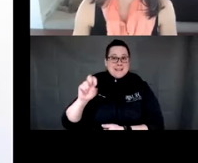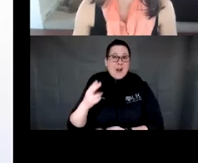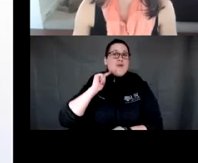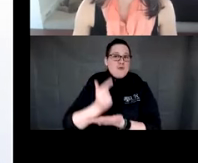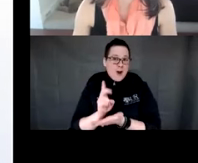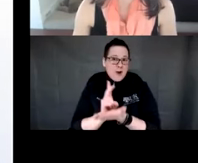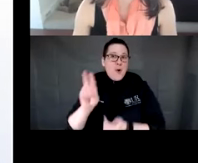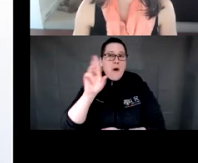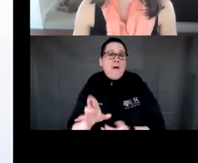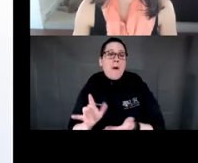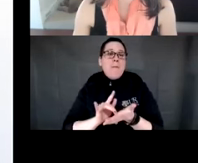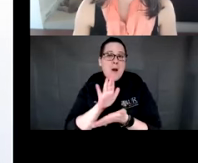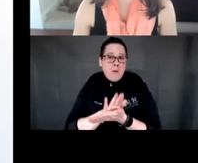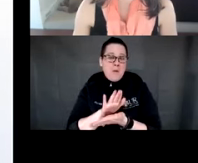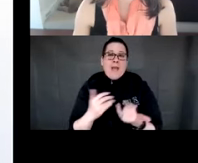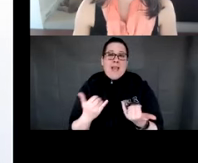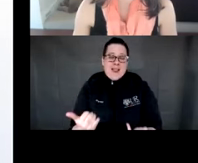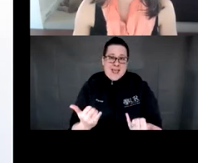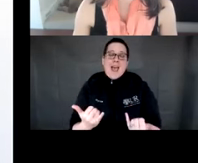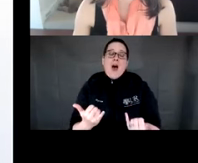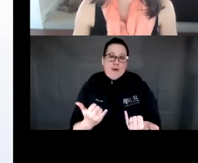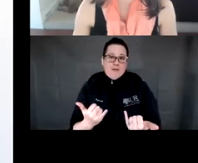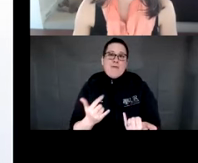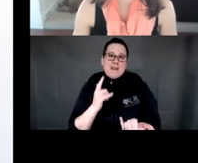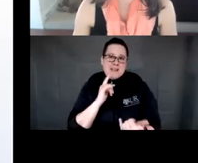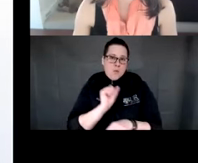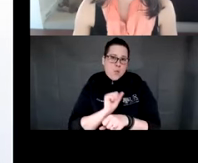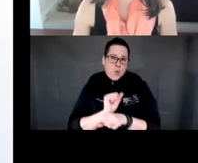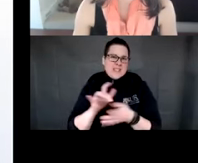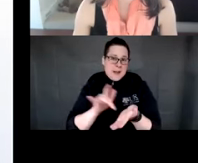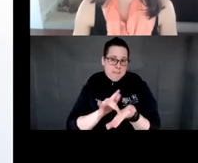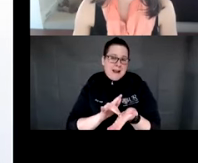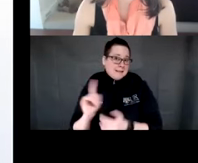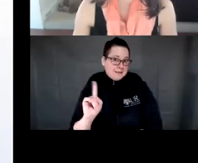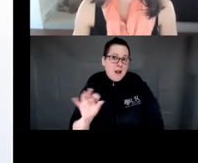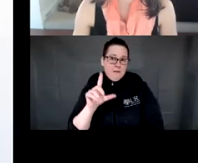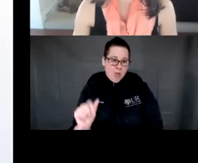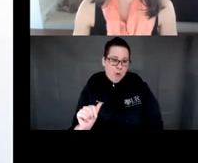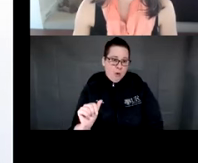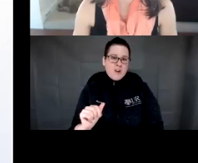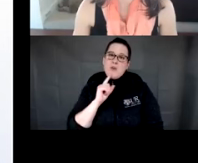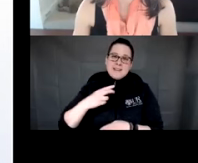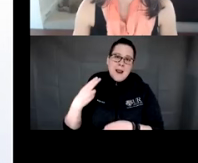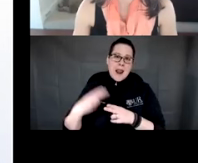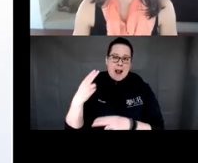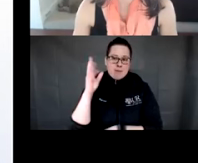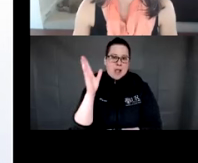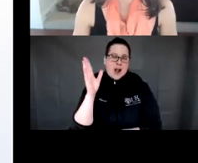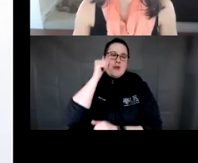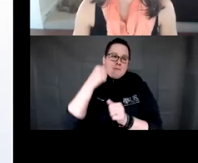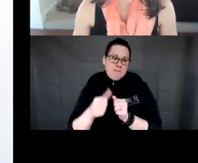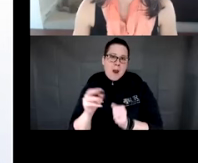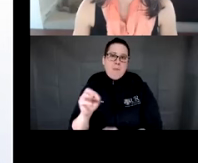R Medical School and now practices medicine in Florida. So this named lectureship commemorates Mary